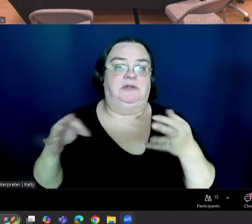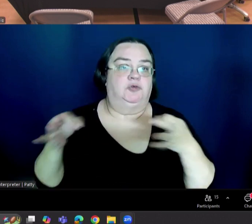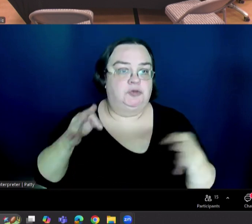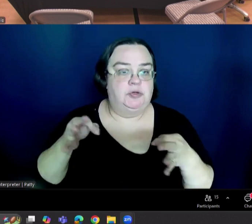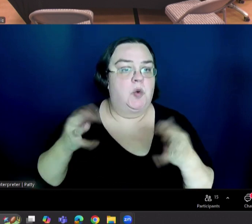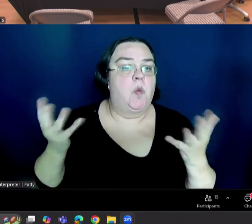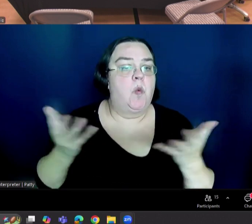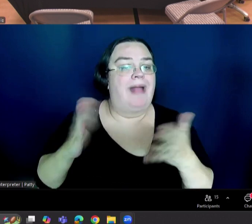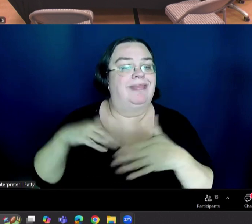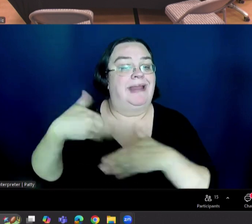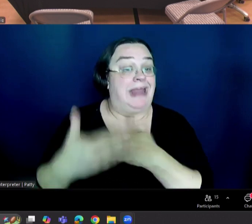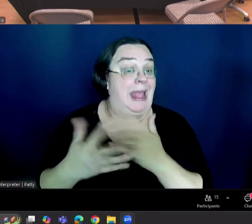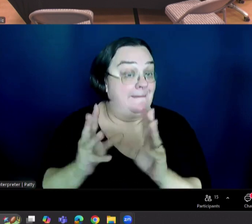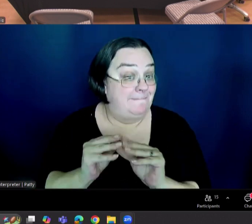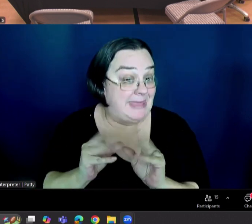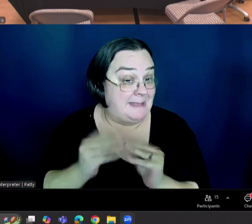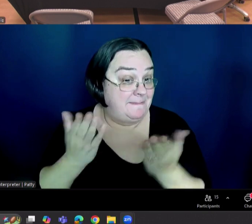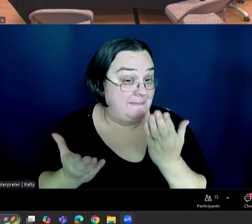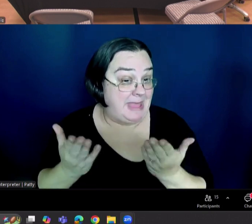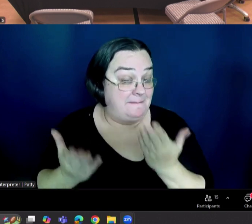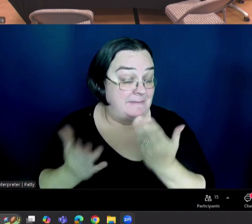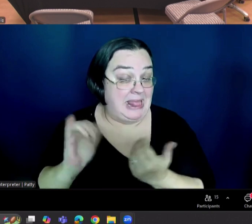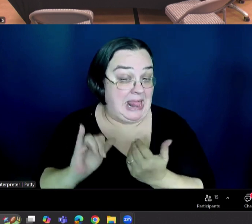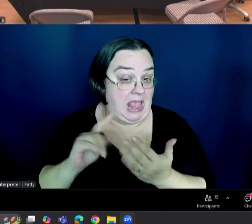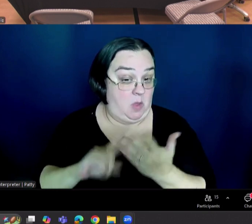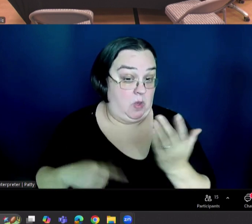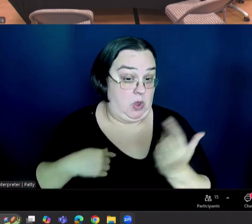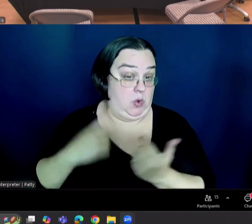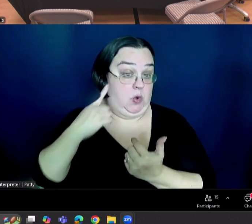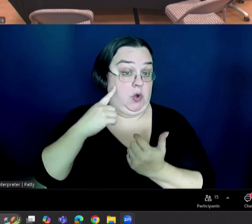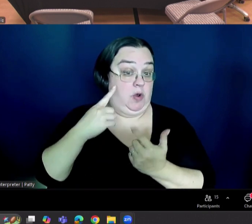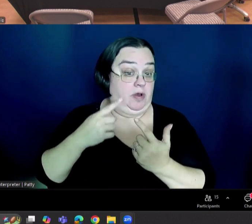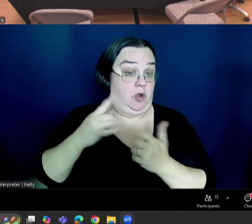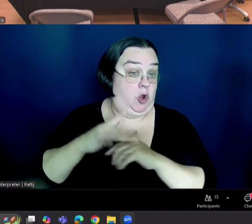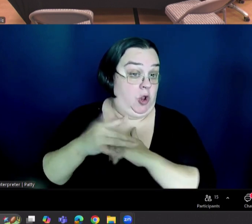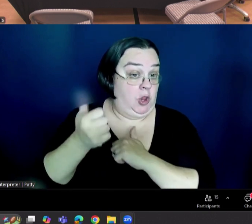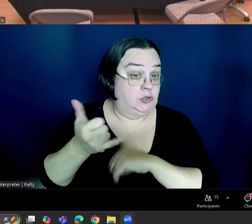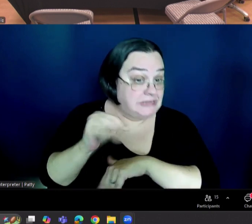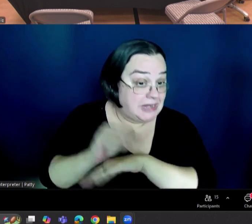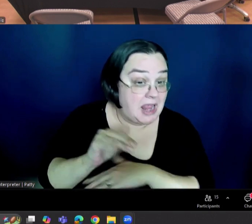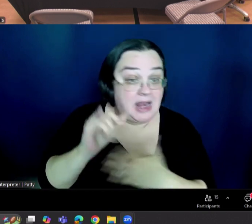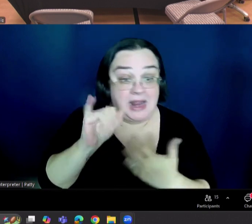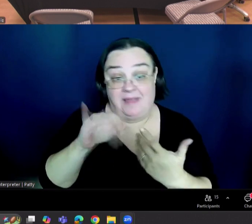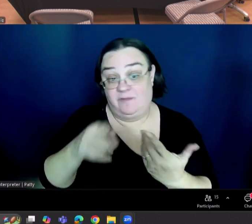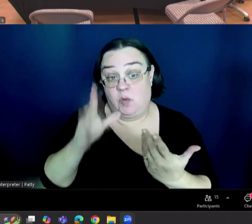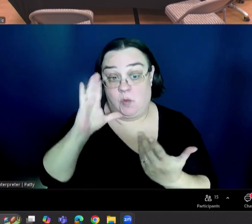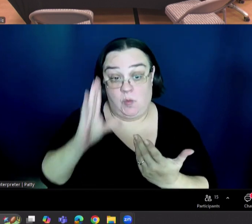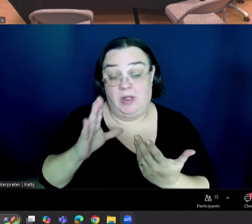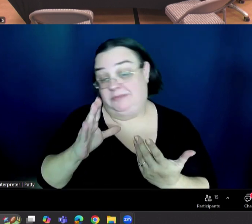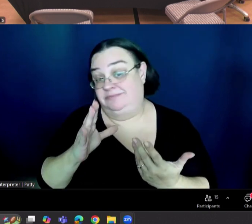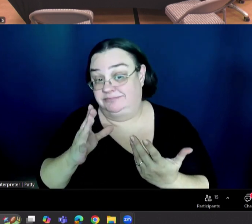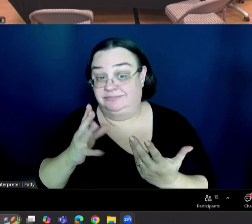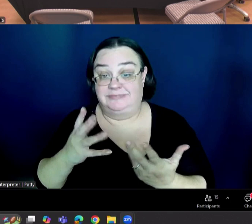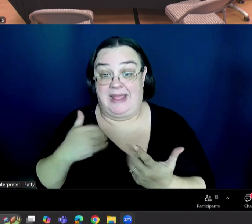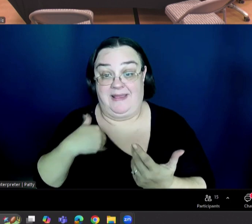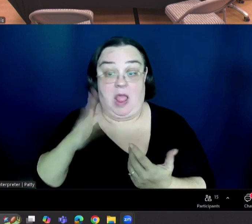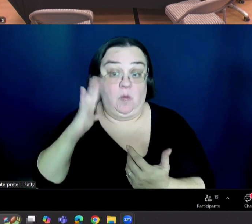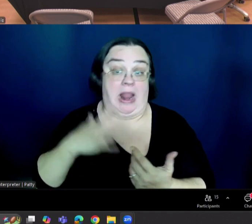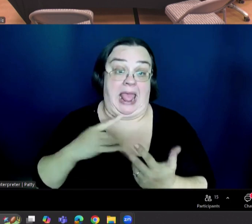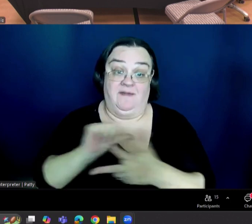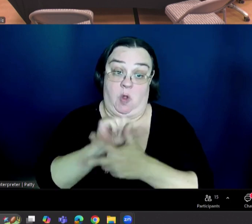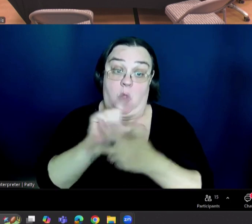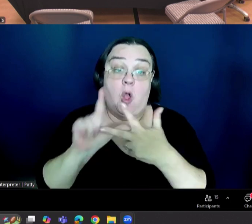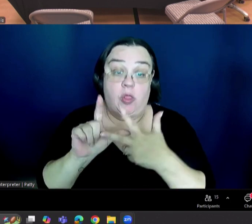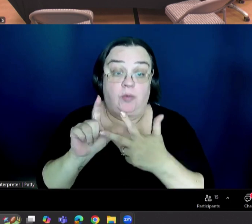meeting may be like that I heard earlier tonight, I would, if you would indulge that exception, I would like all 3 of these to be